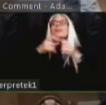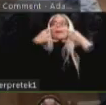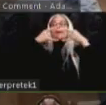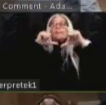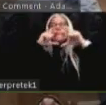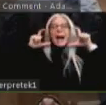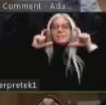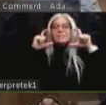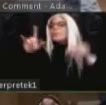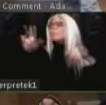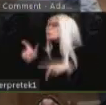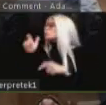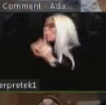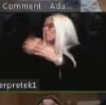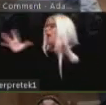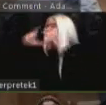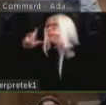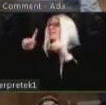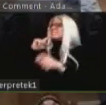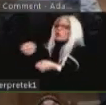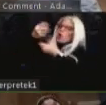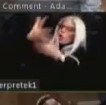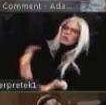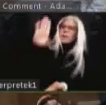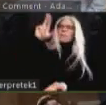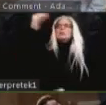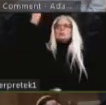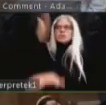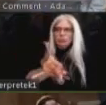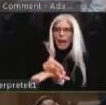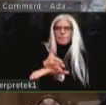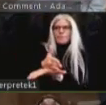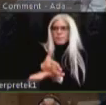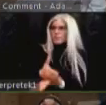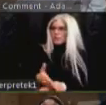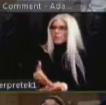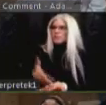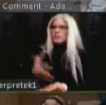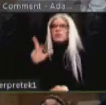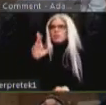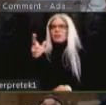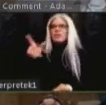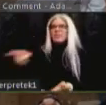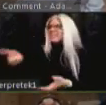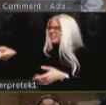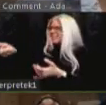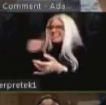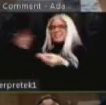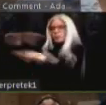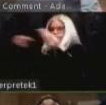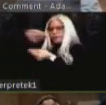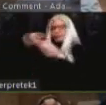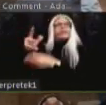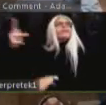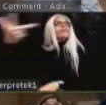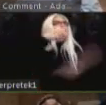are operating rolling incubators, picking up and dropping off potential transmitters